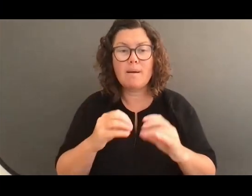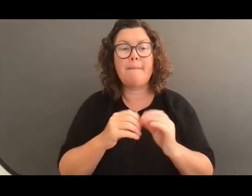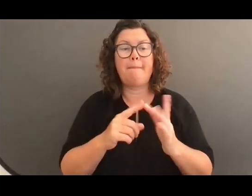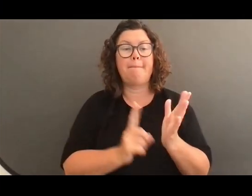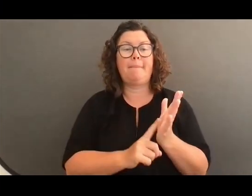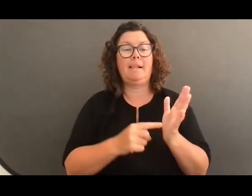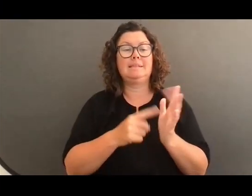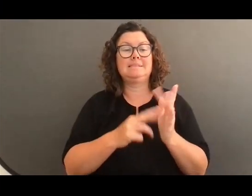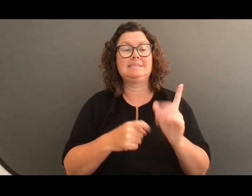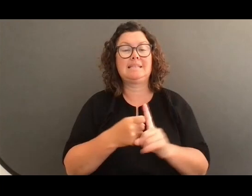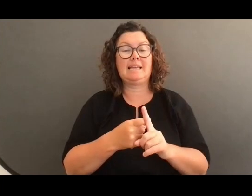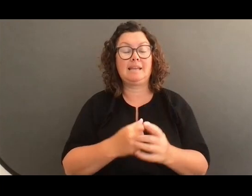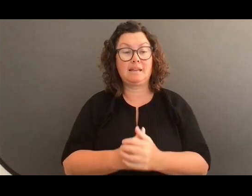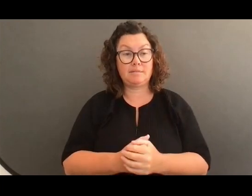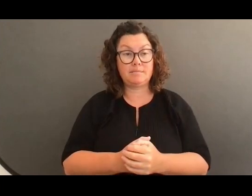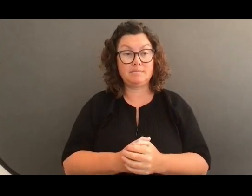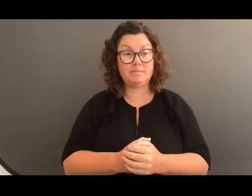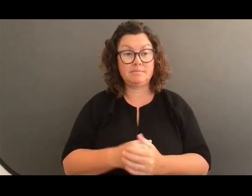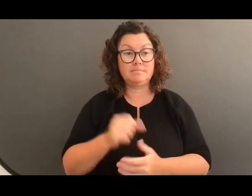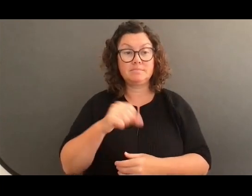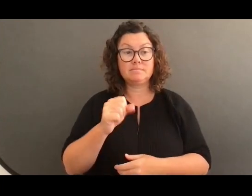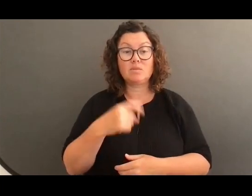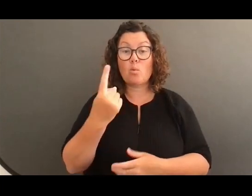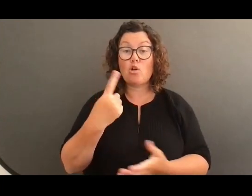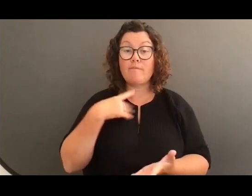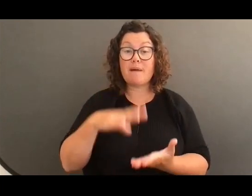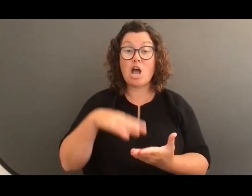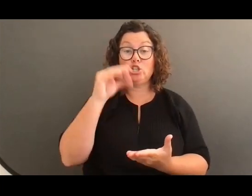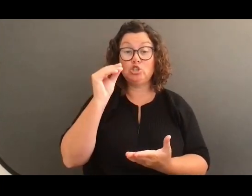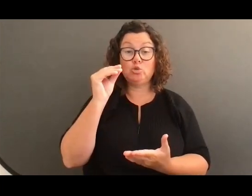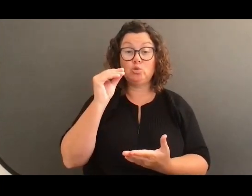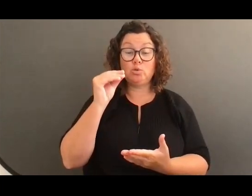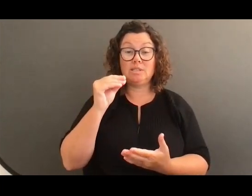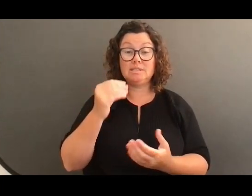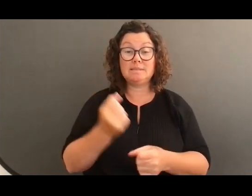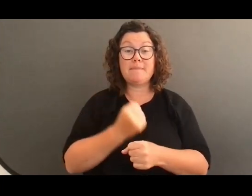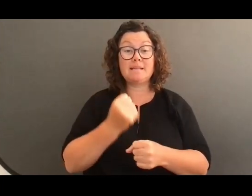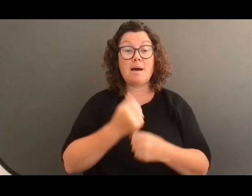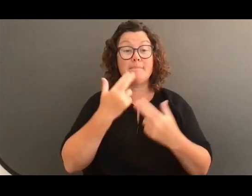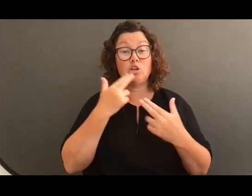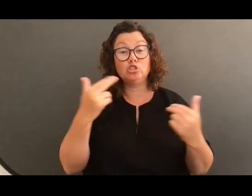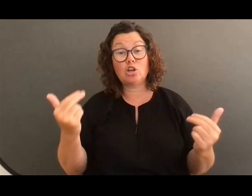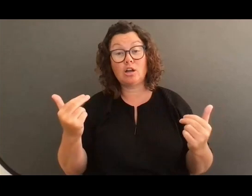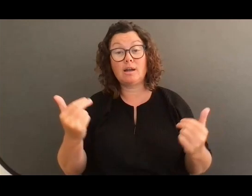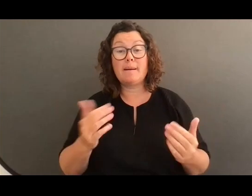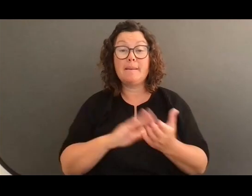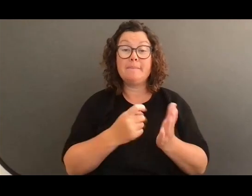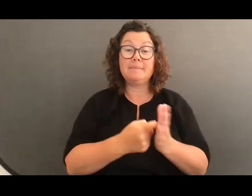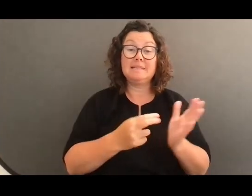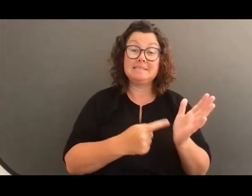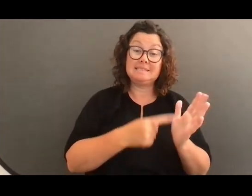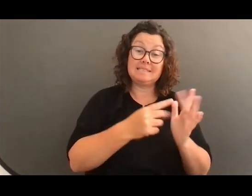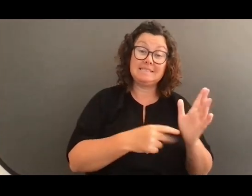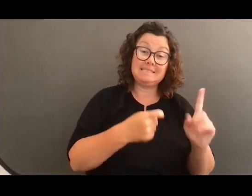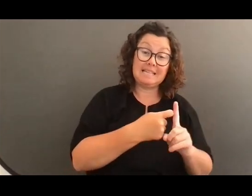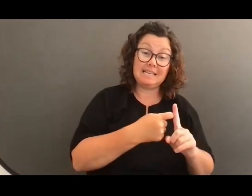One of my students years ago made up a song about me that was Mr. Tink, he'll make you laugh, he'll make you think. And so I thought that was very